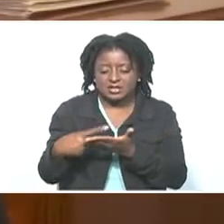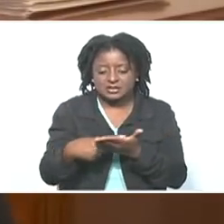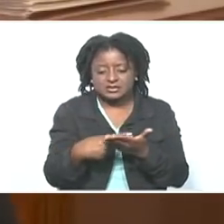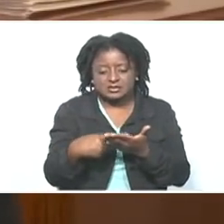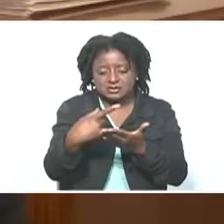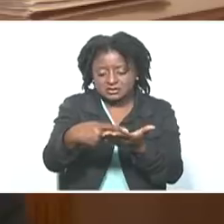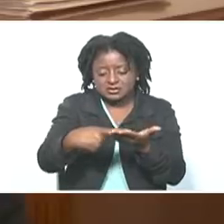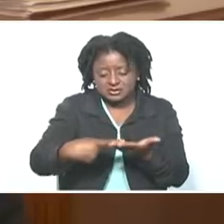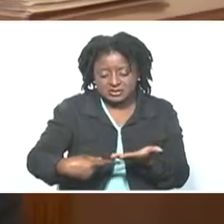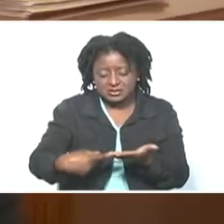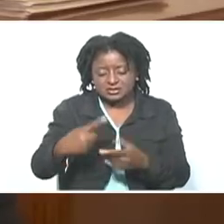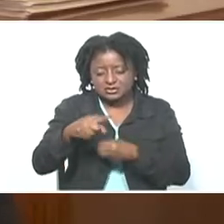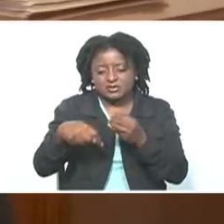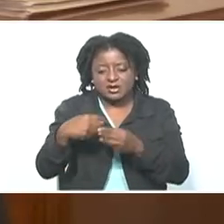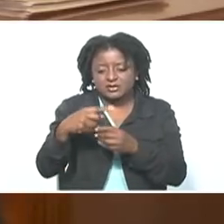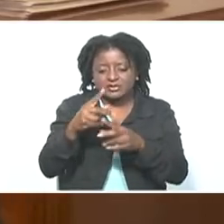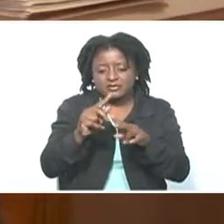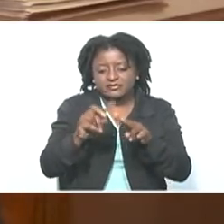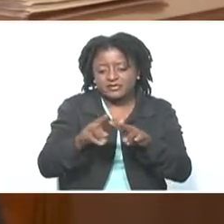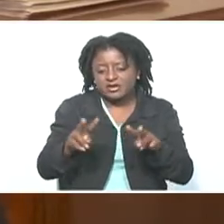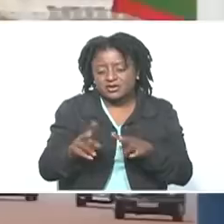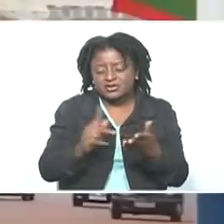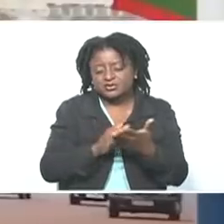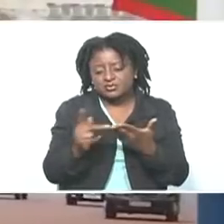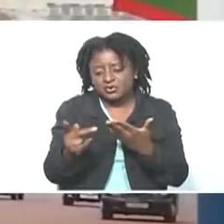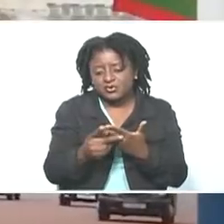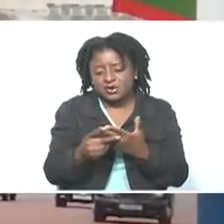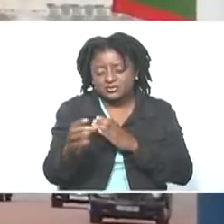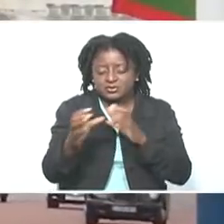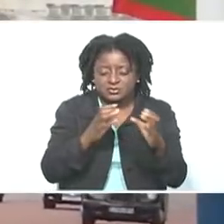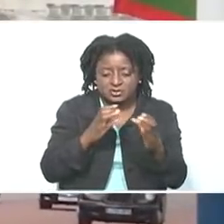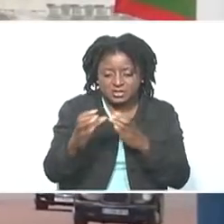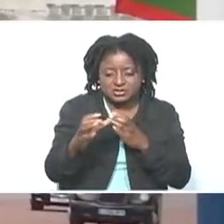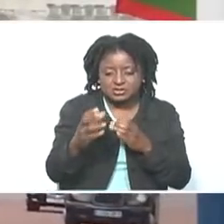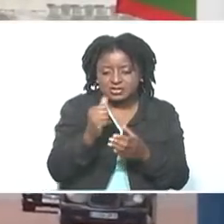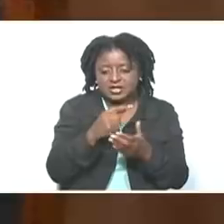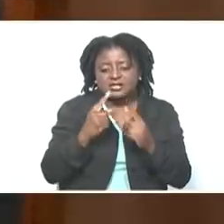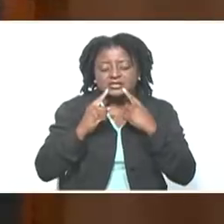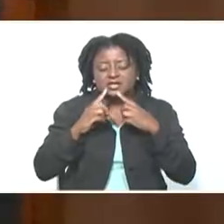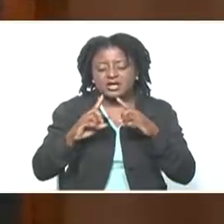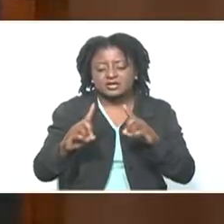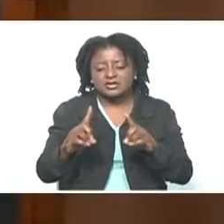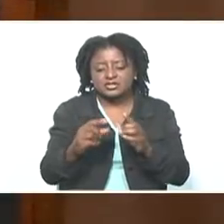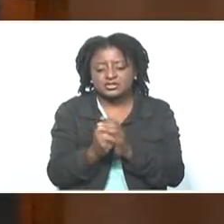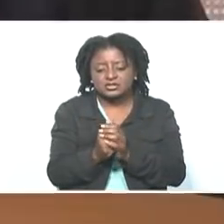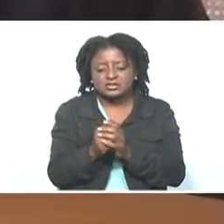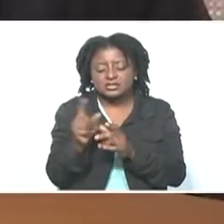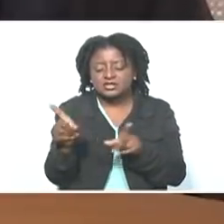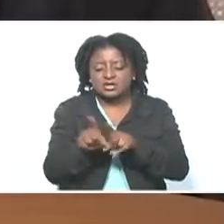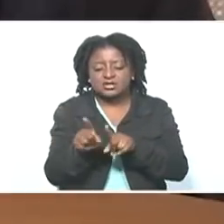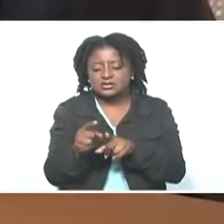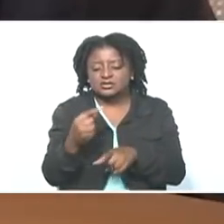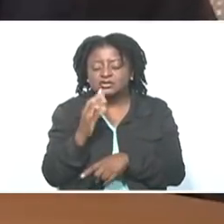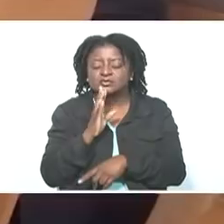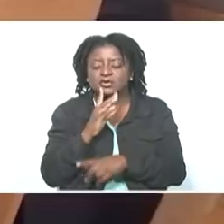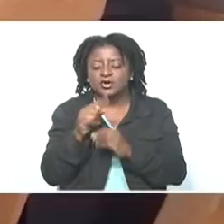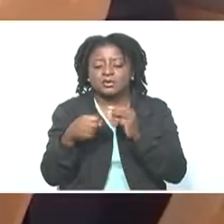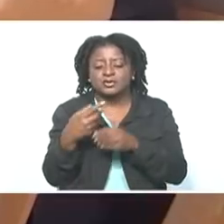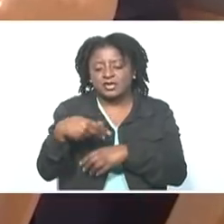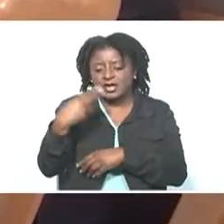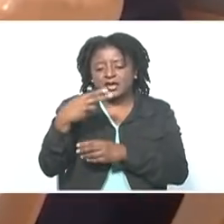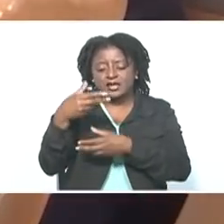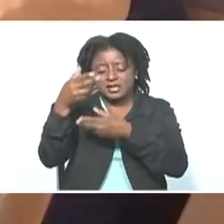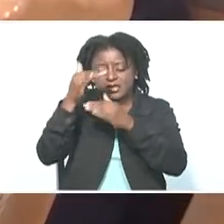programs, communiques, and declarations. High Commissioner Greenslade also noted the high level of respect the